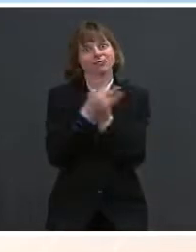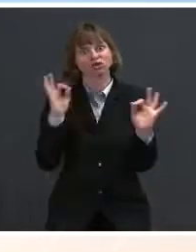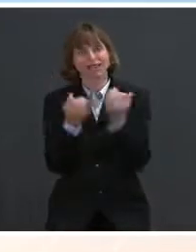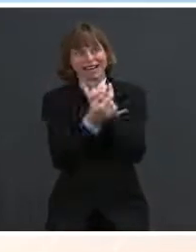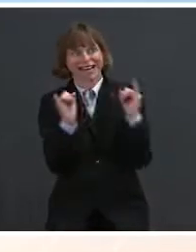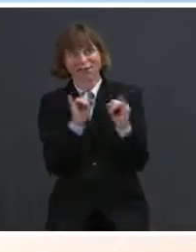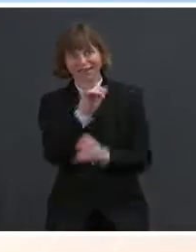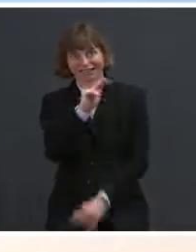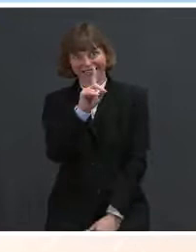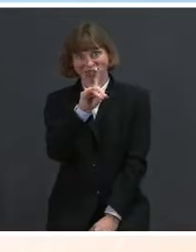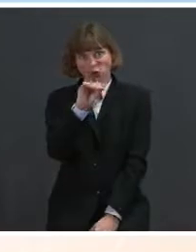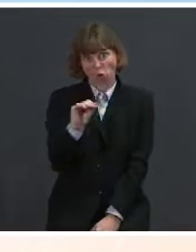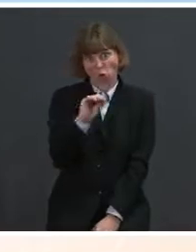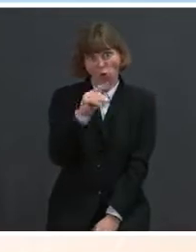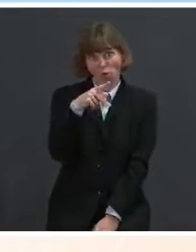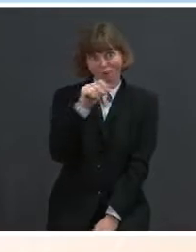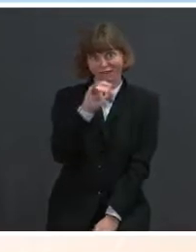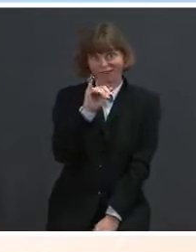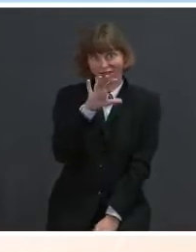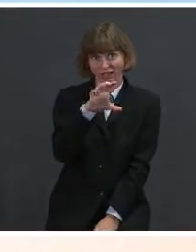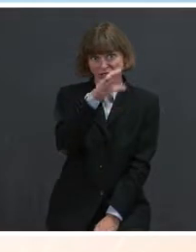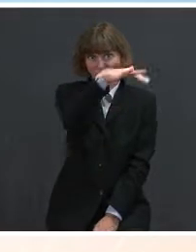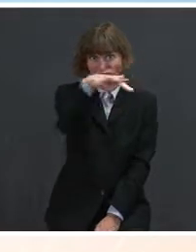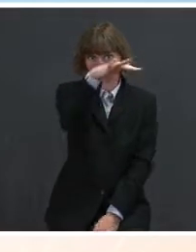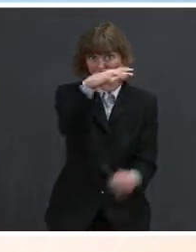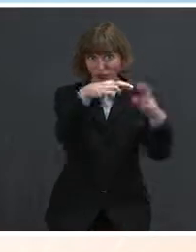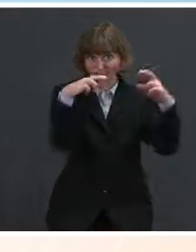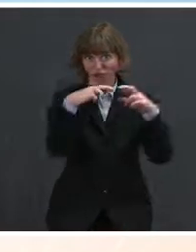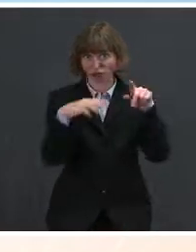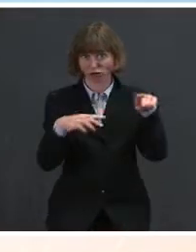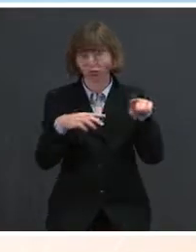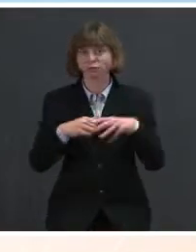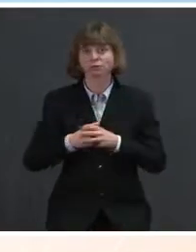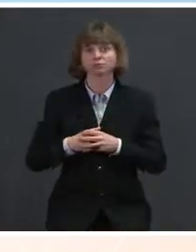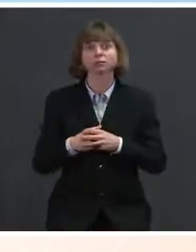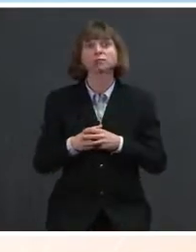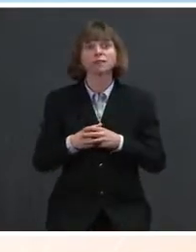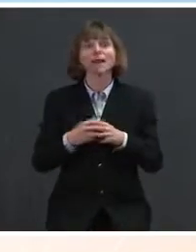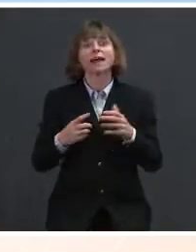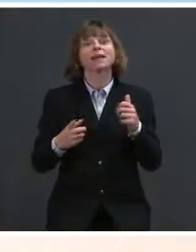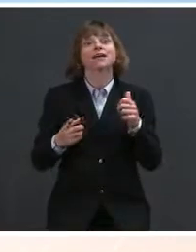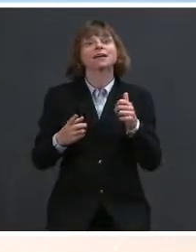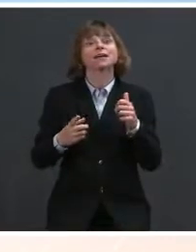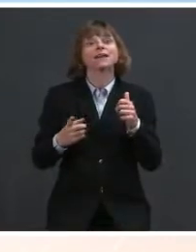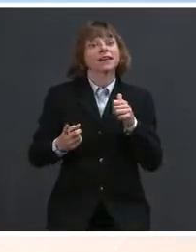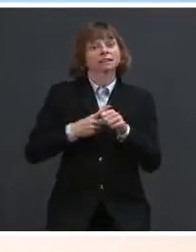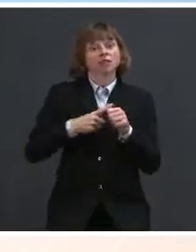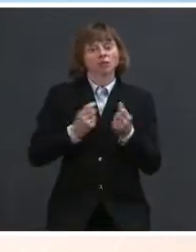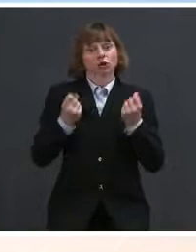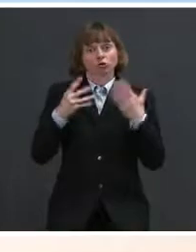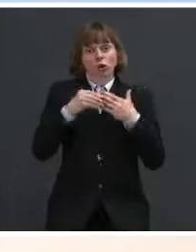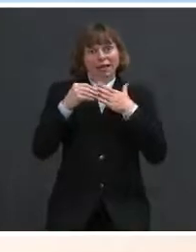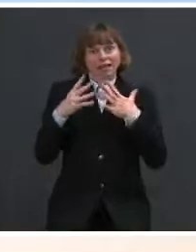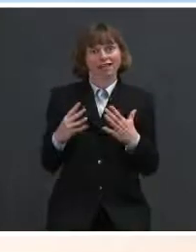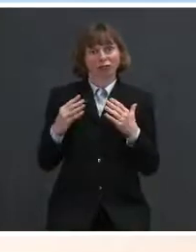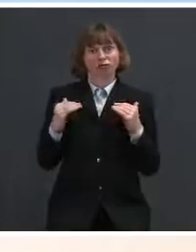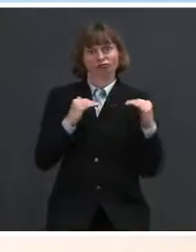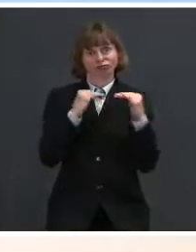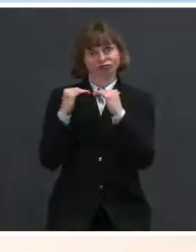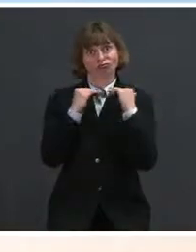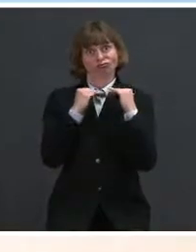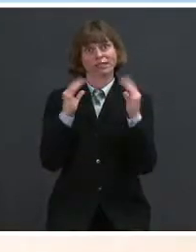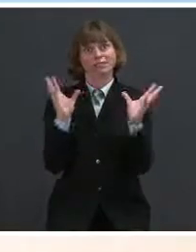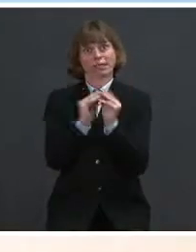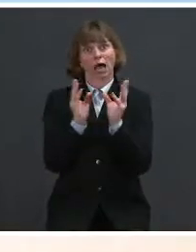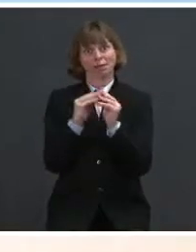The President noted in his opening remarks that this is the first multilateral summit he's hosted since taking office, and that's on